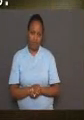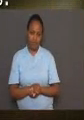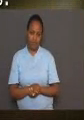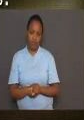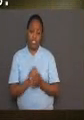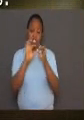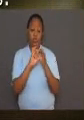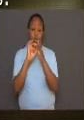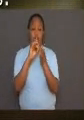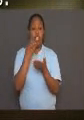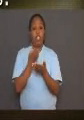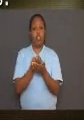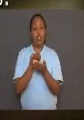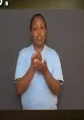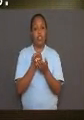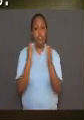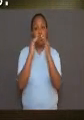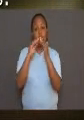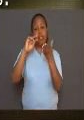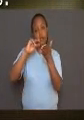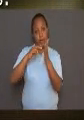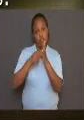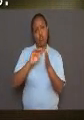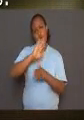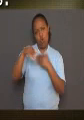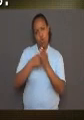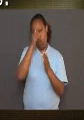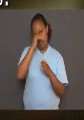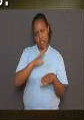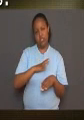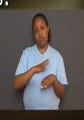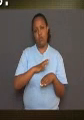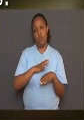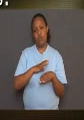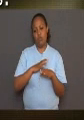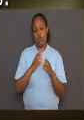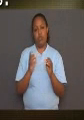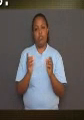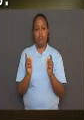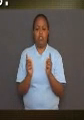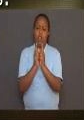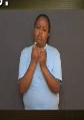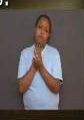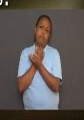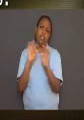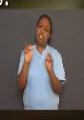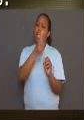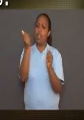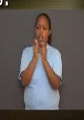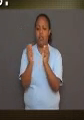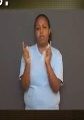Social equality means that everyone has the right to interact freely with